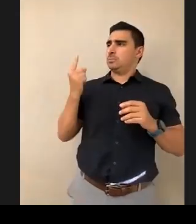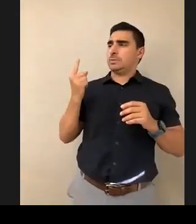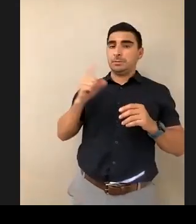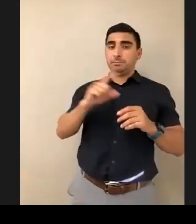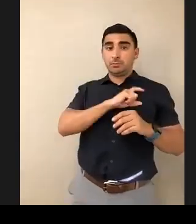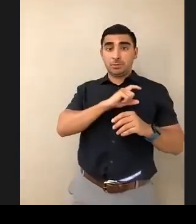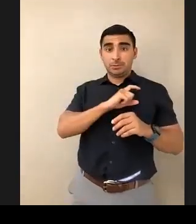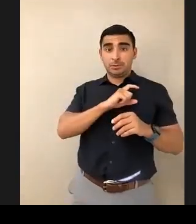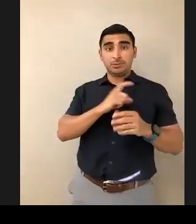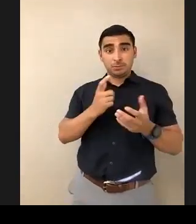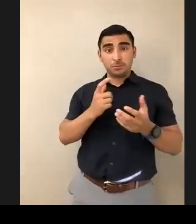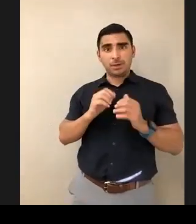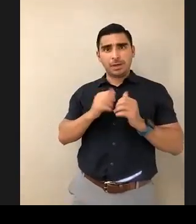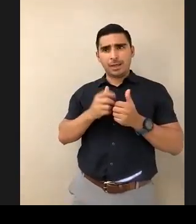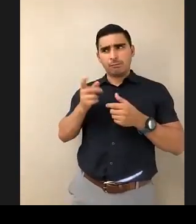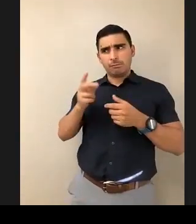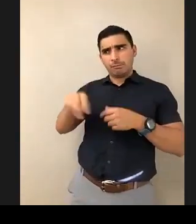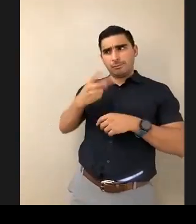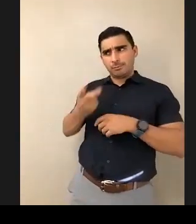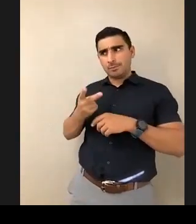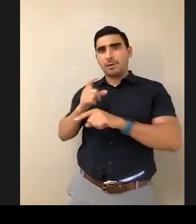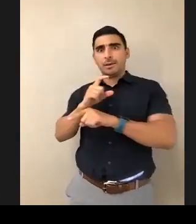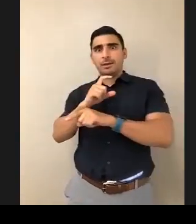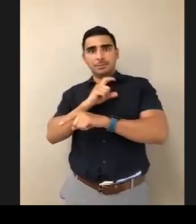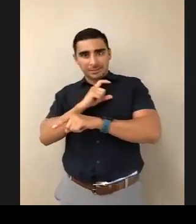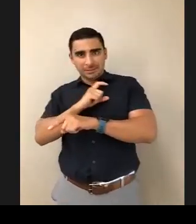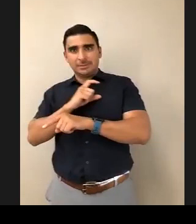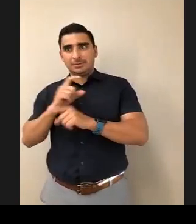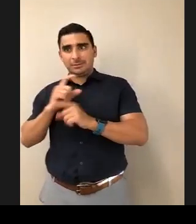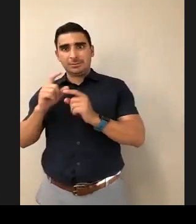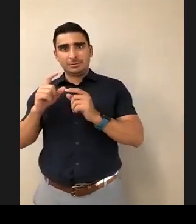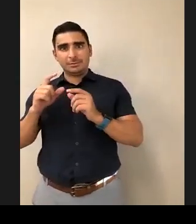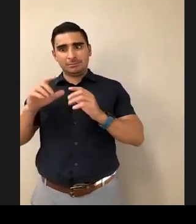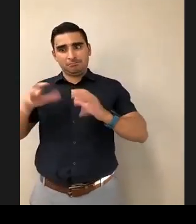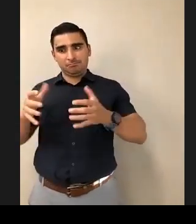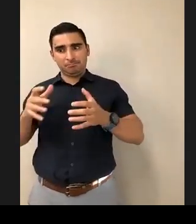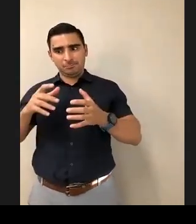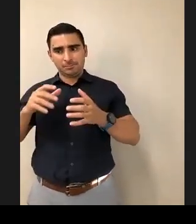with community, especially historically marginalized peoples?